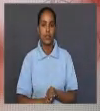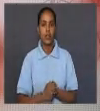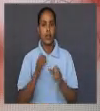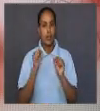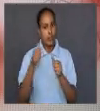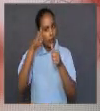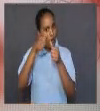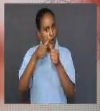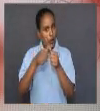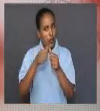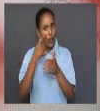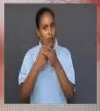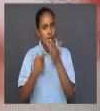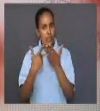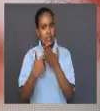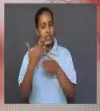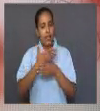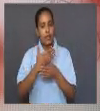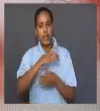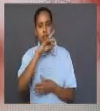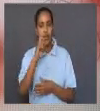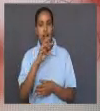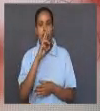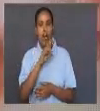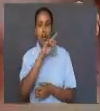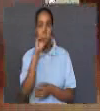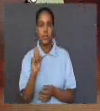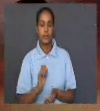you recall what these limitations are?